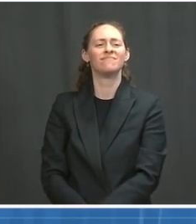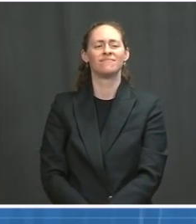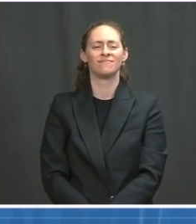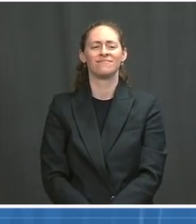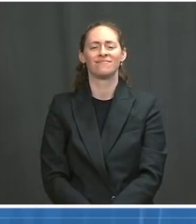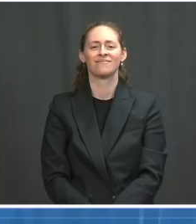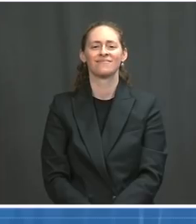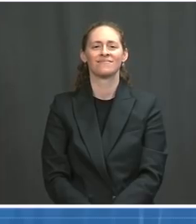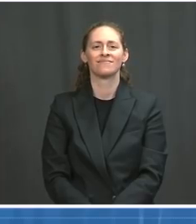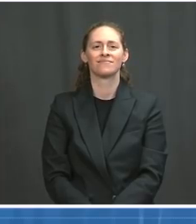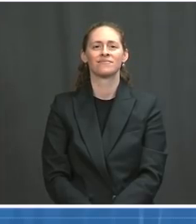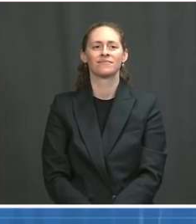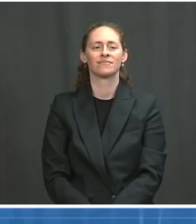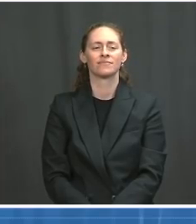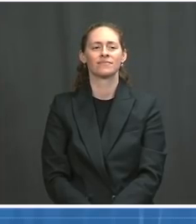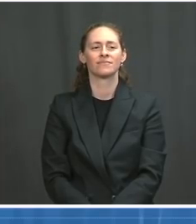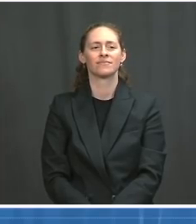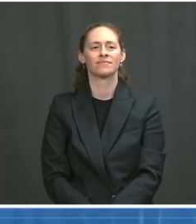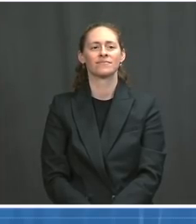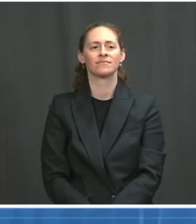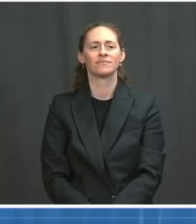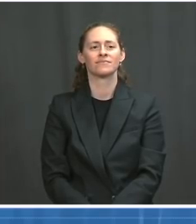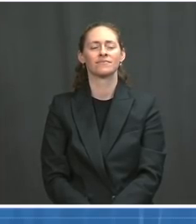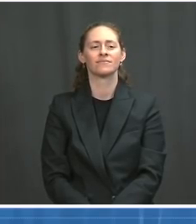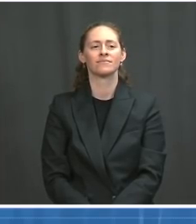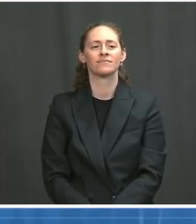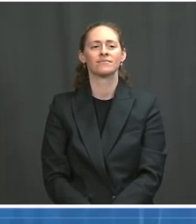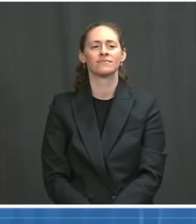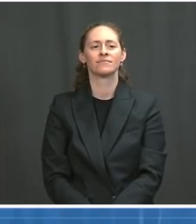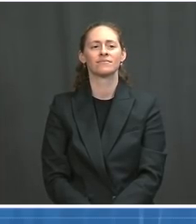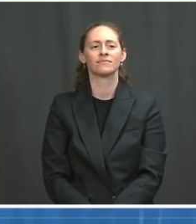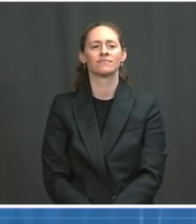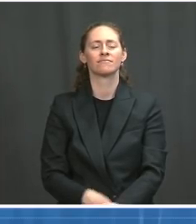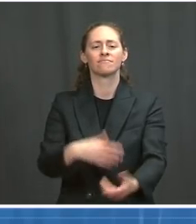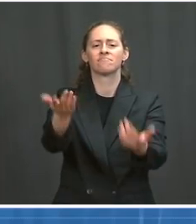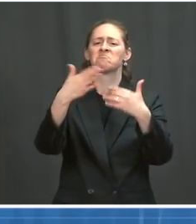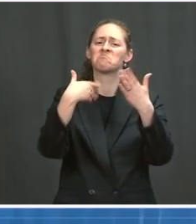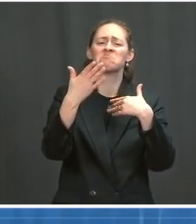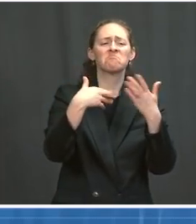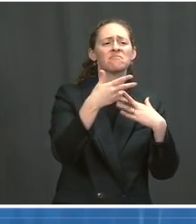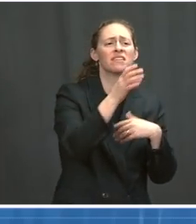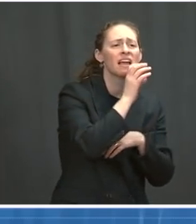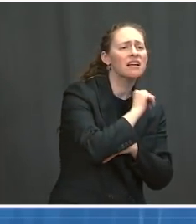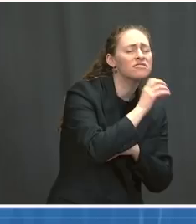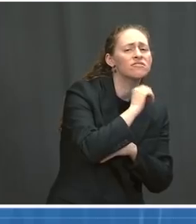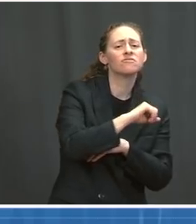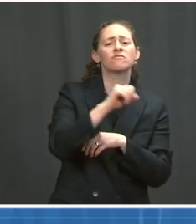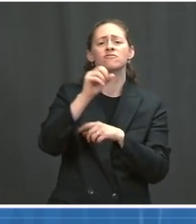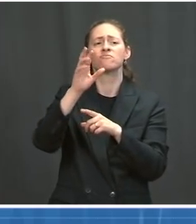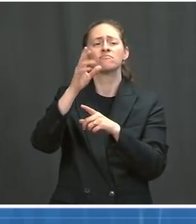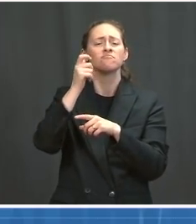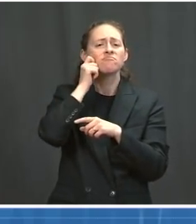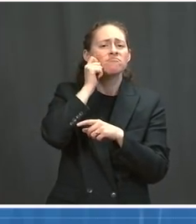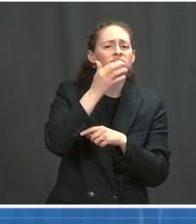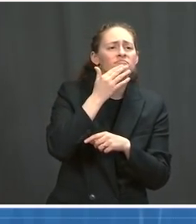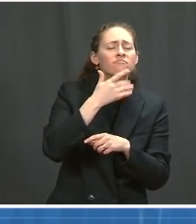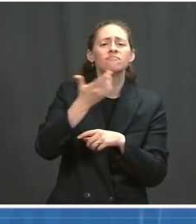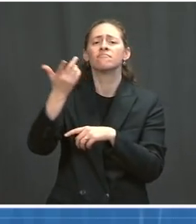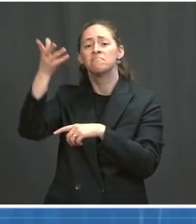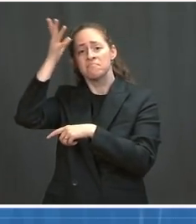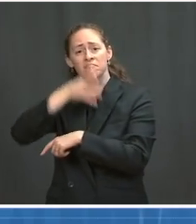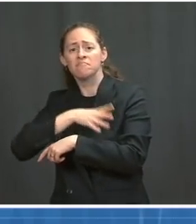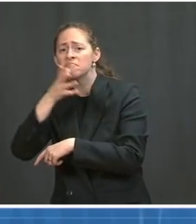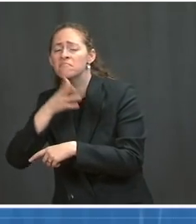across age, race, gender, education, and political leaning now has already gotten vaccinated or wants